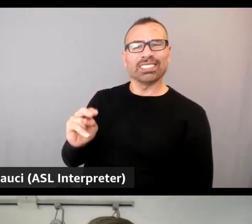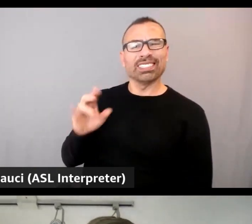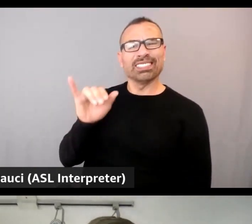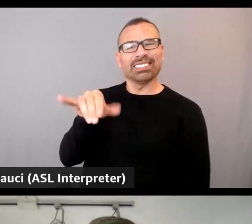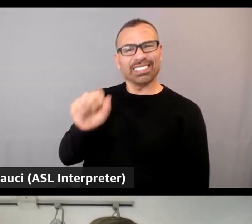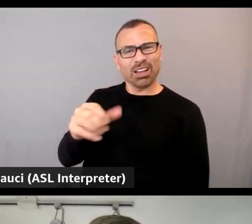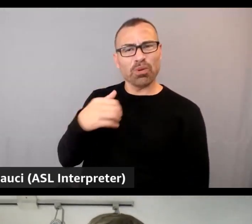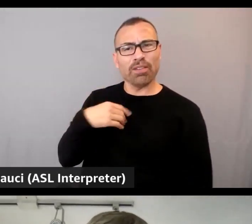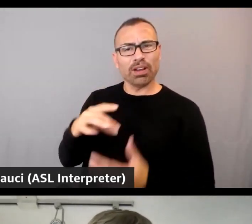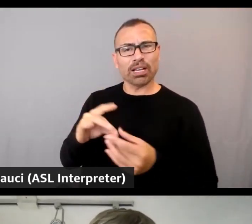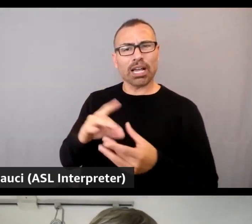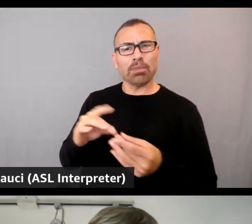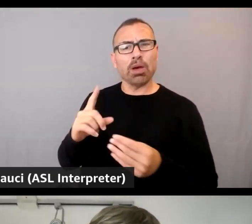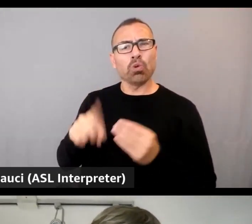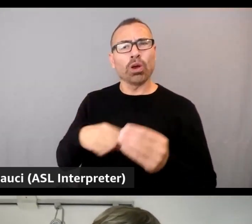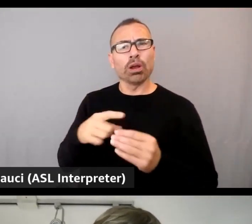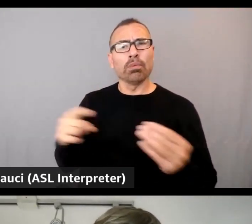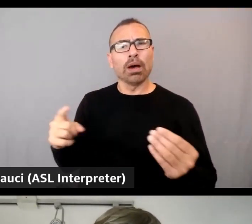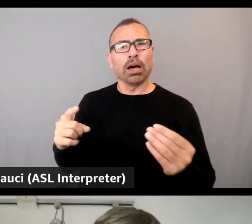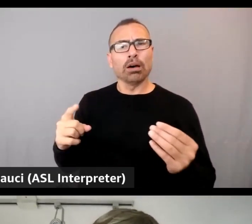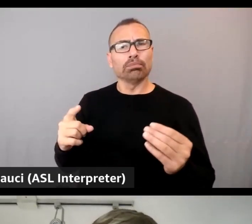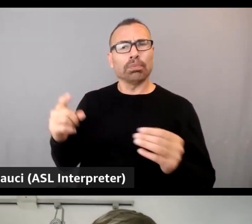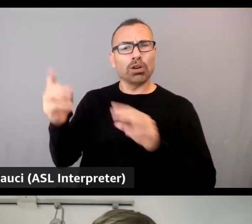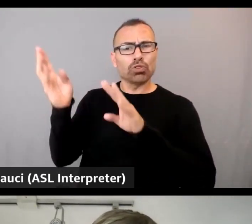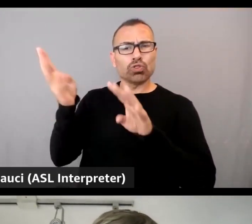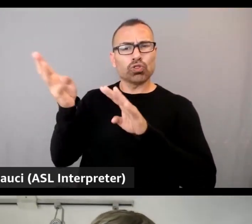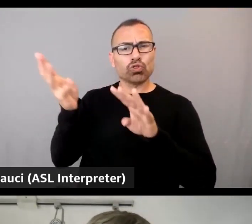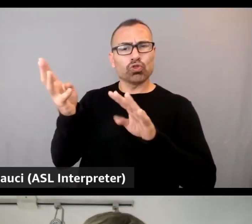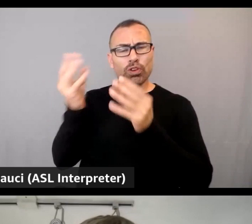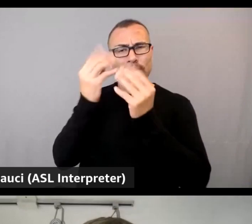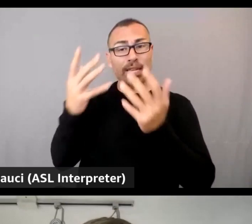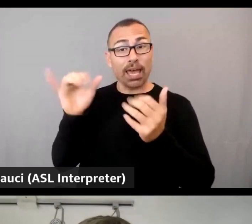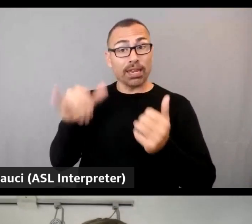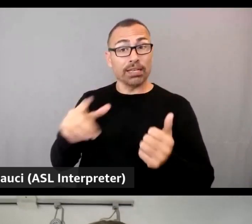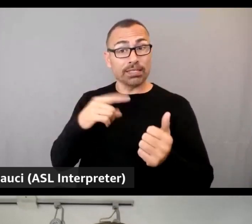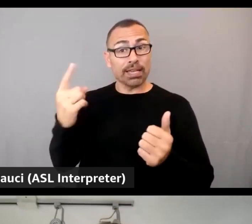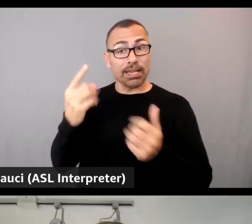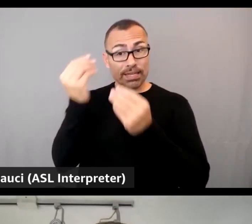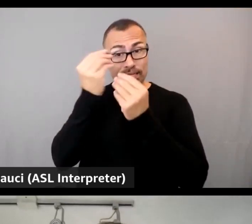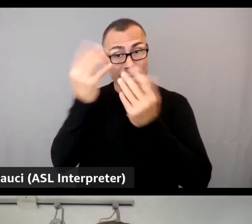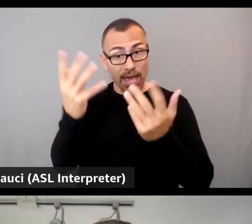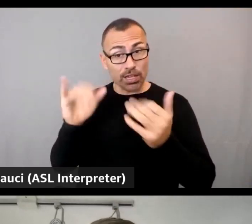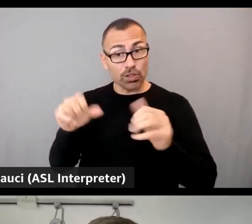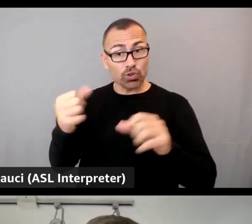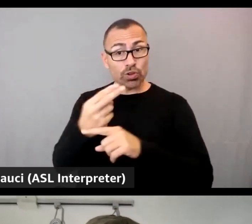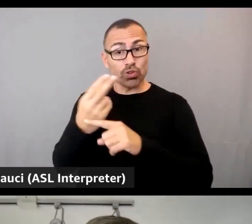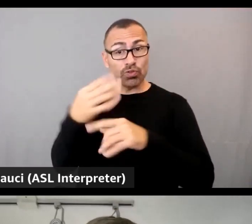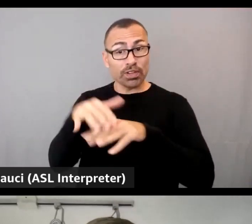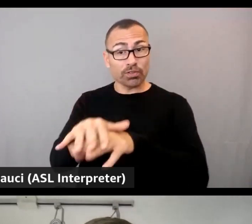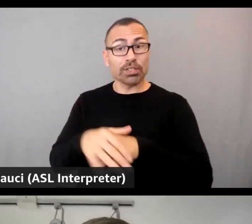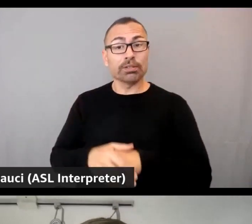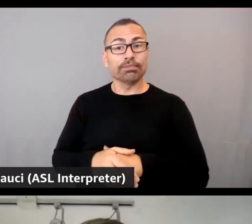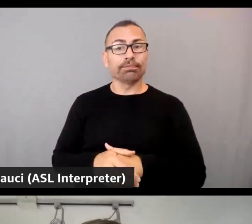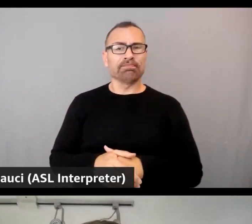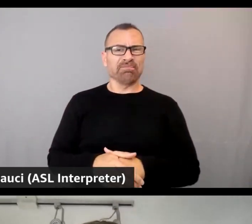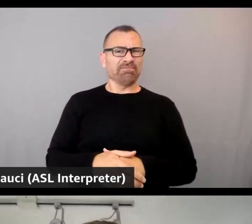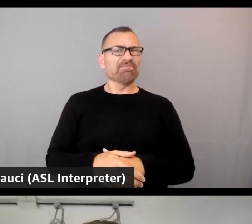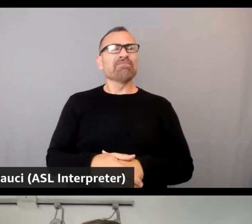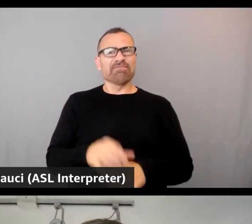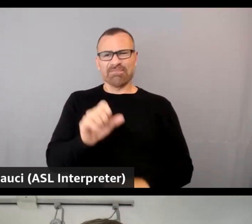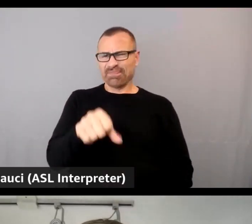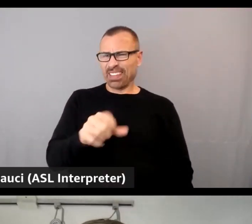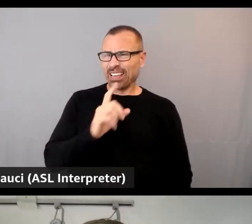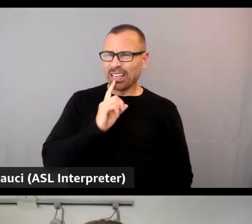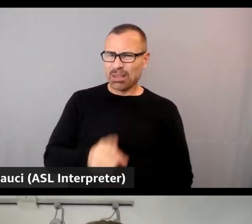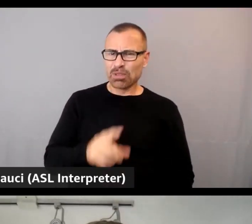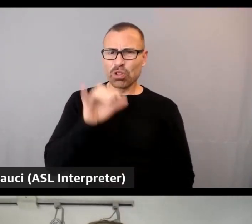data that you could potentially use for data integration? Absolutely. So the streaming data is also supported with